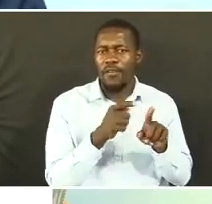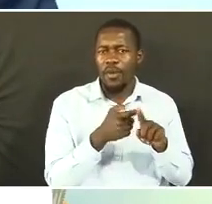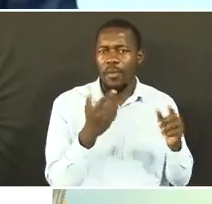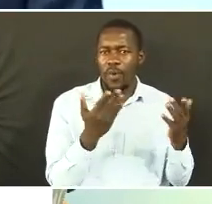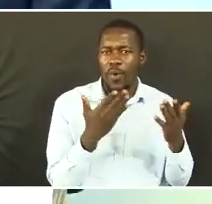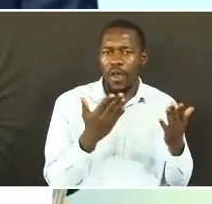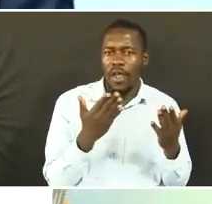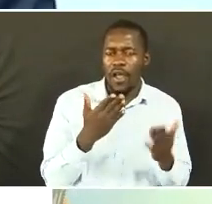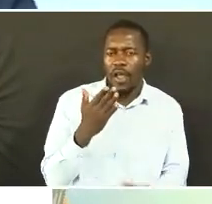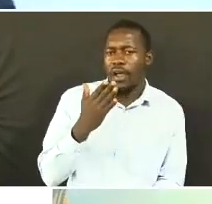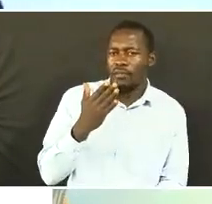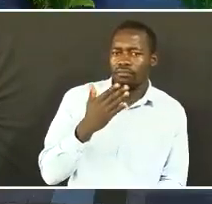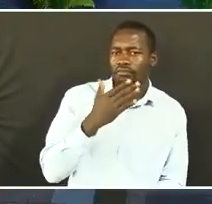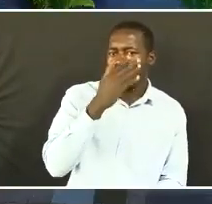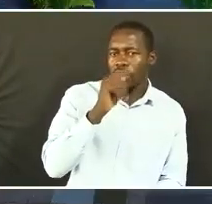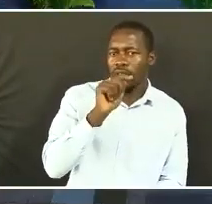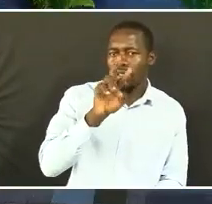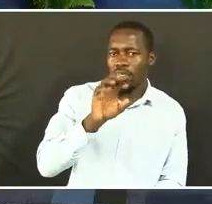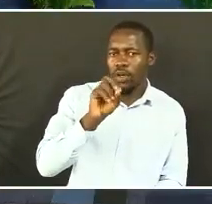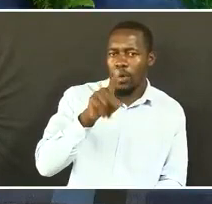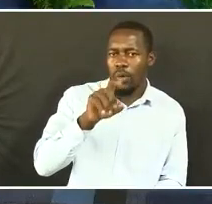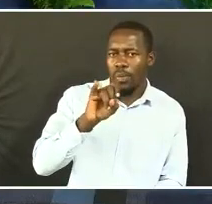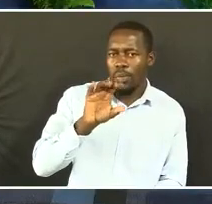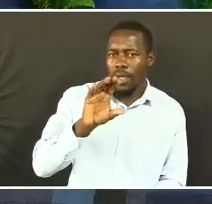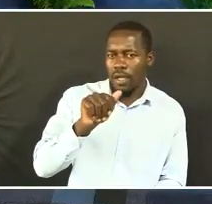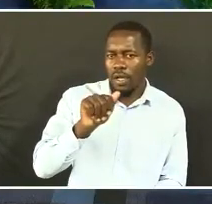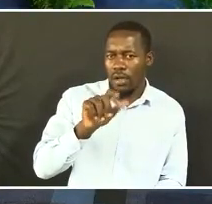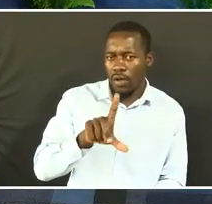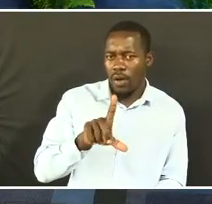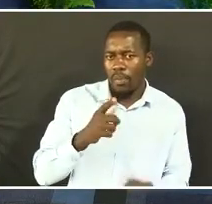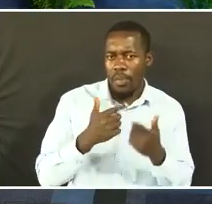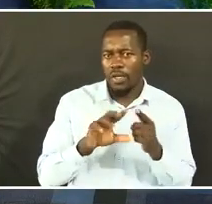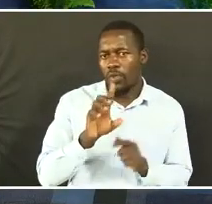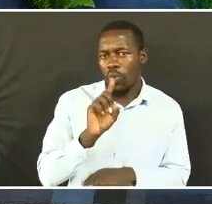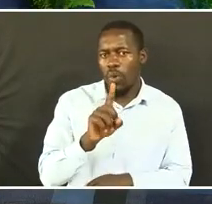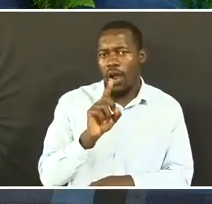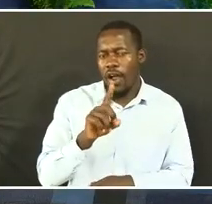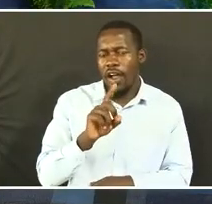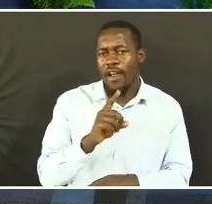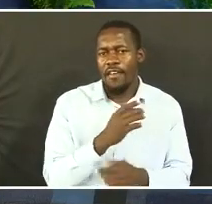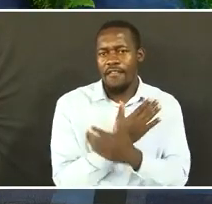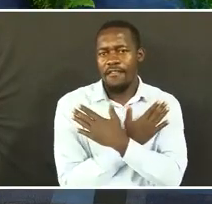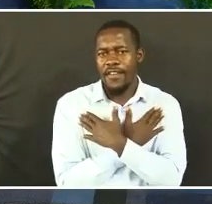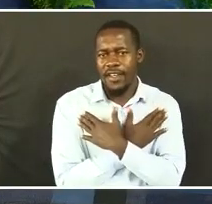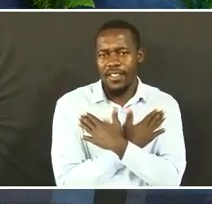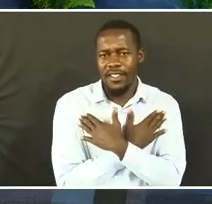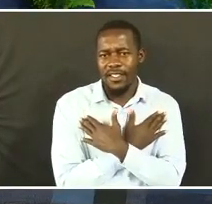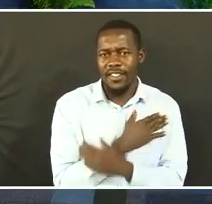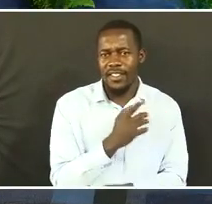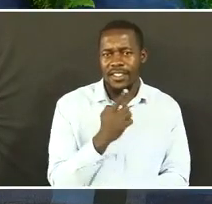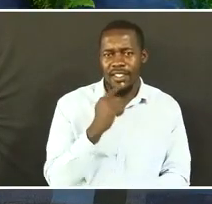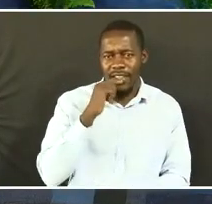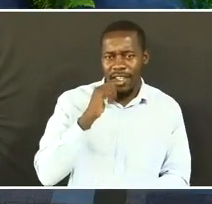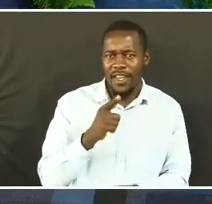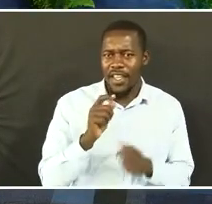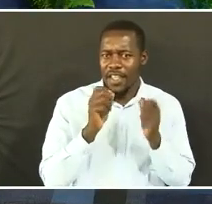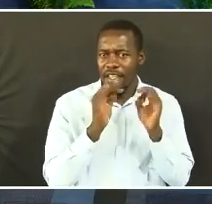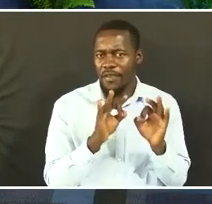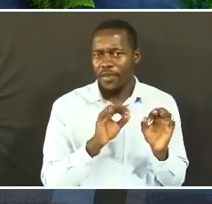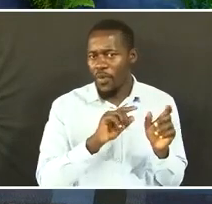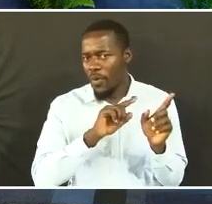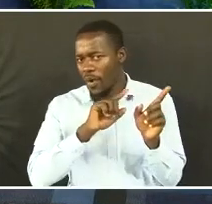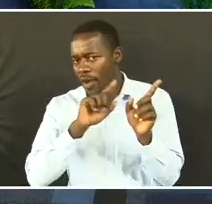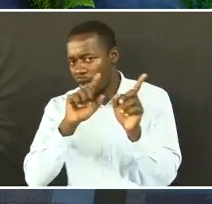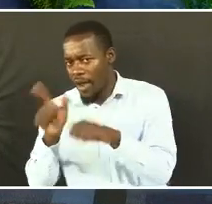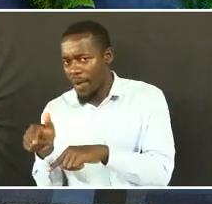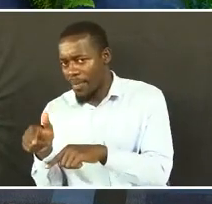Trinidad and Tobago. But a far country friend quipped and said, Bazoo, ukifika base, the boys will be waiting.